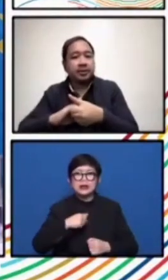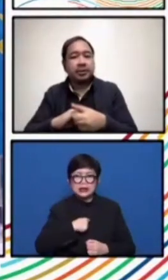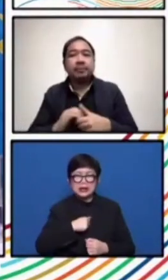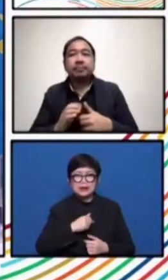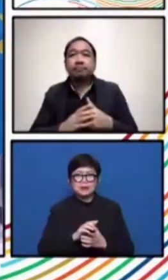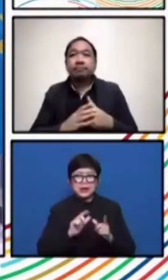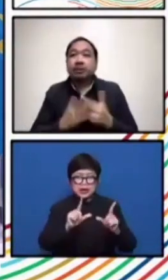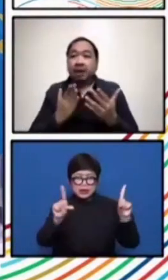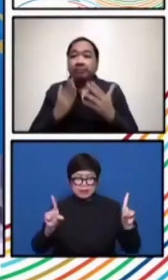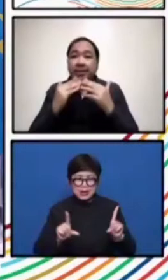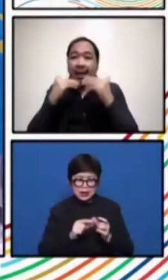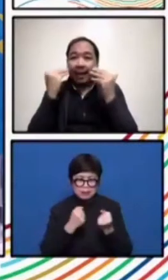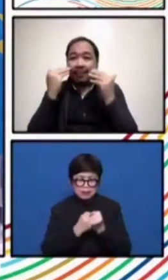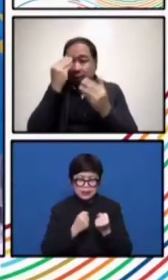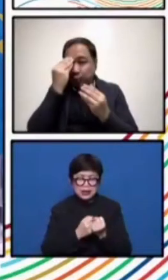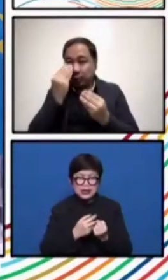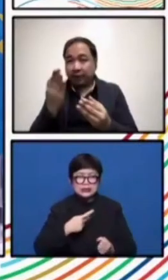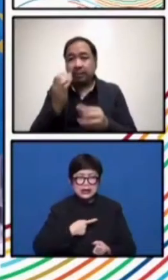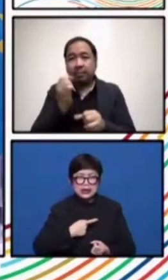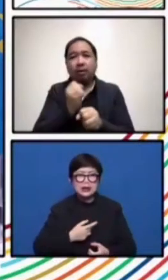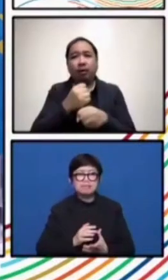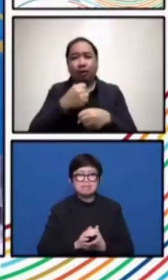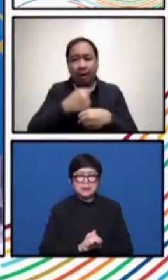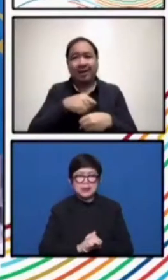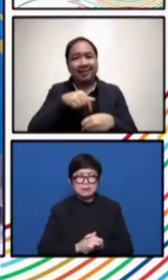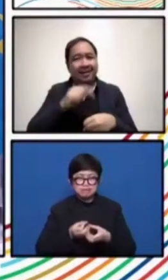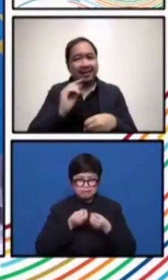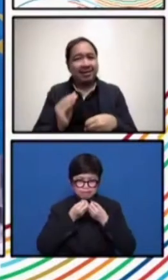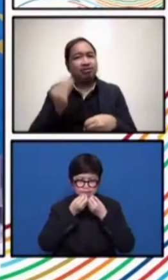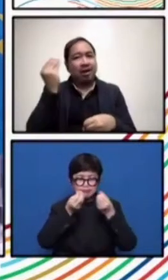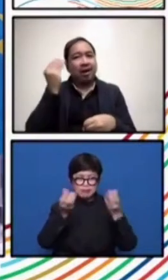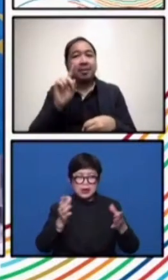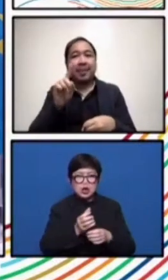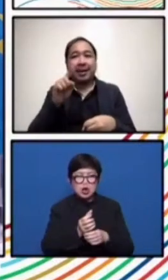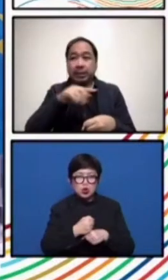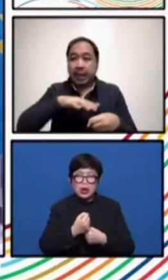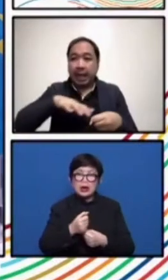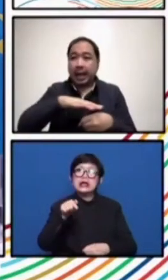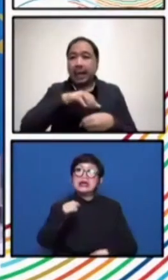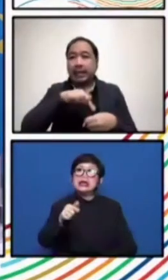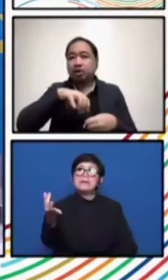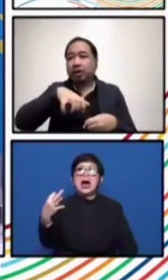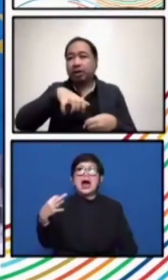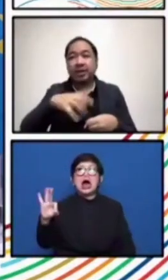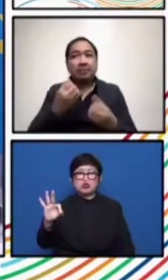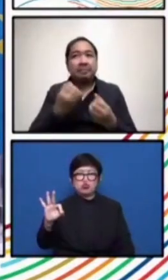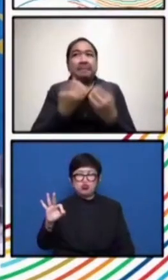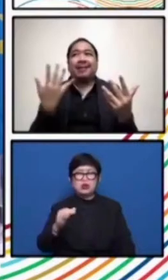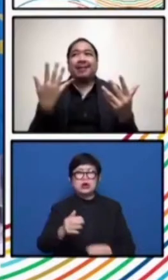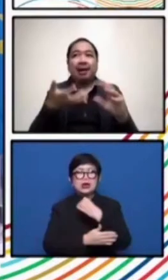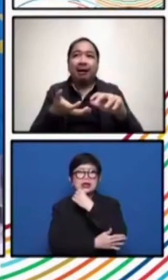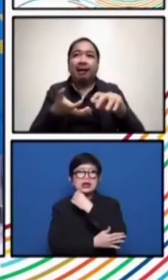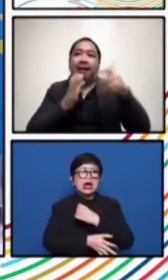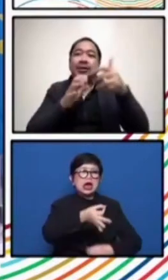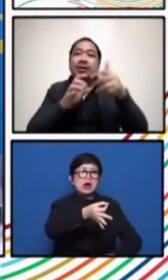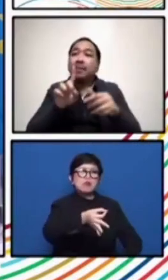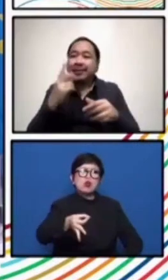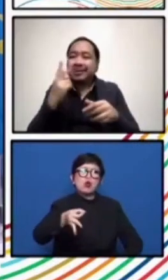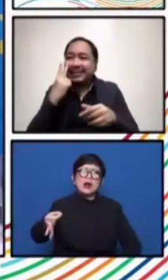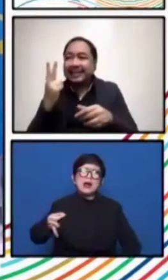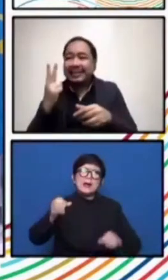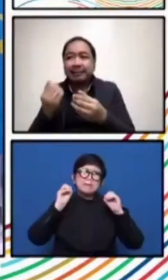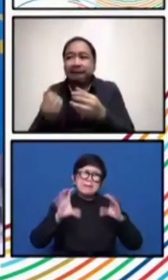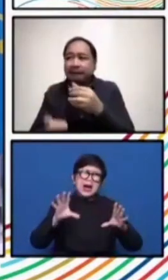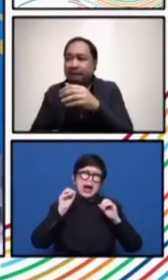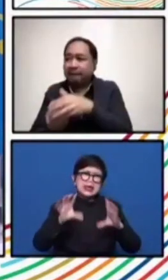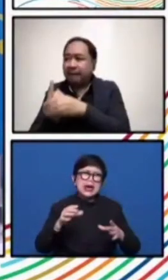to say that uh Tonga is quite young but while our kingdom Island faced severe Hazard I think opportunities are provided for development development